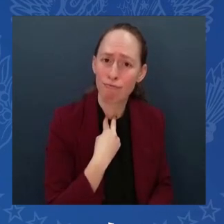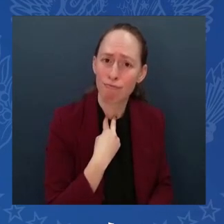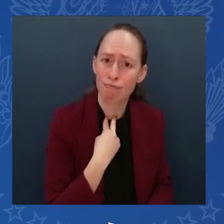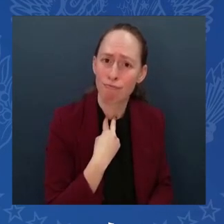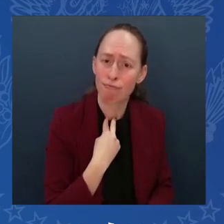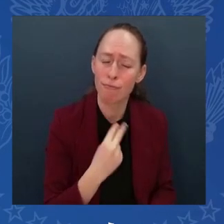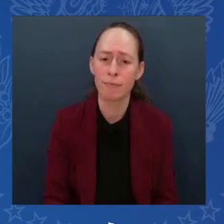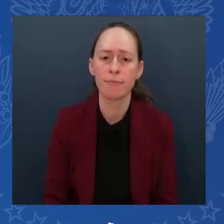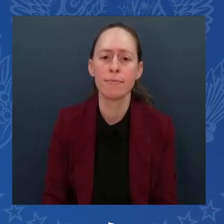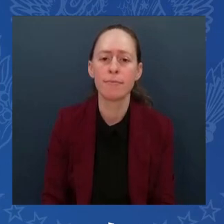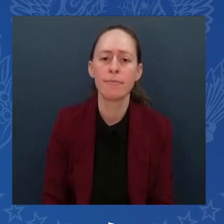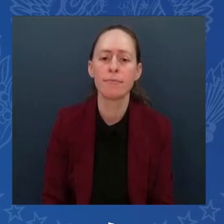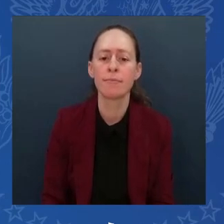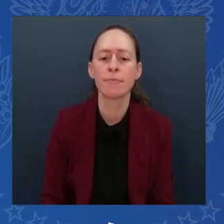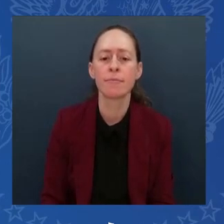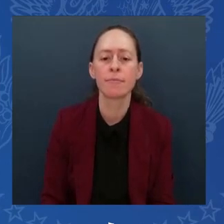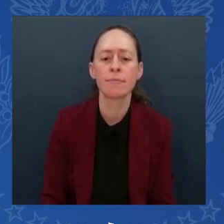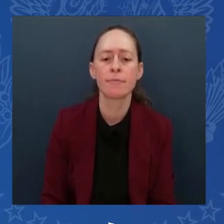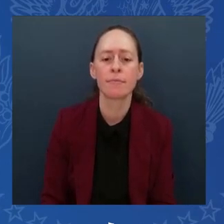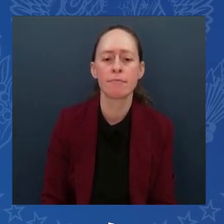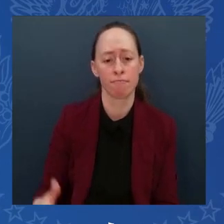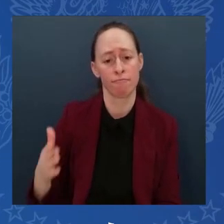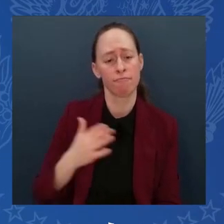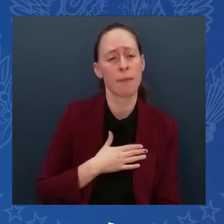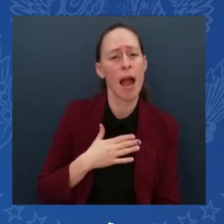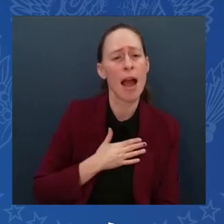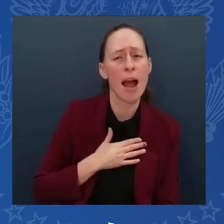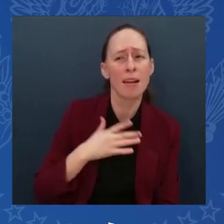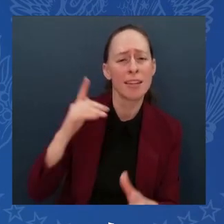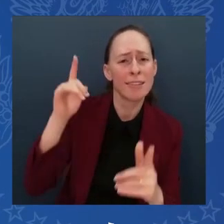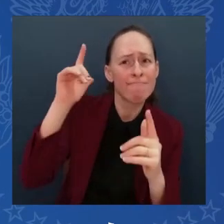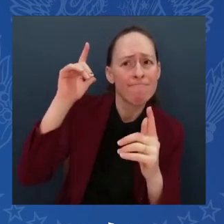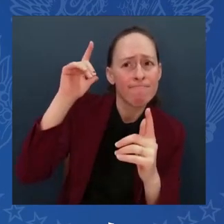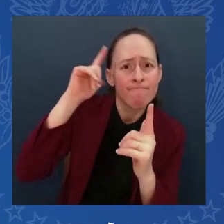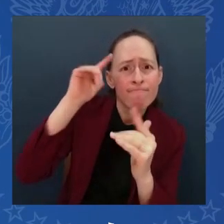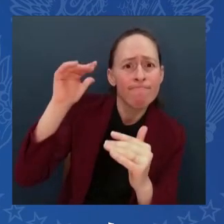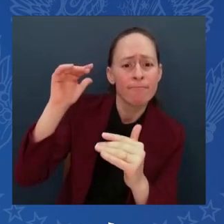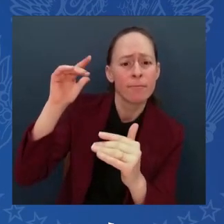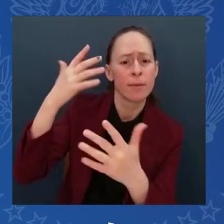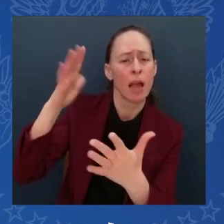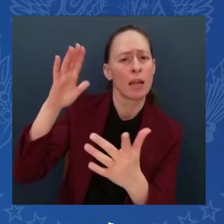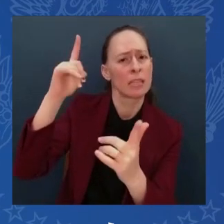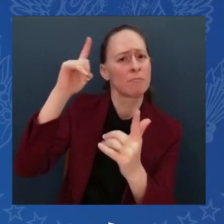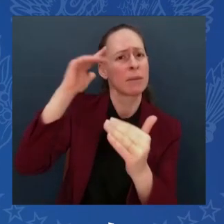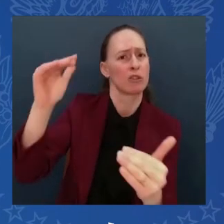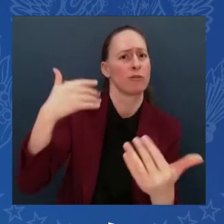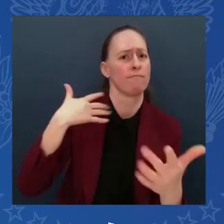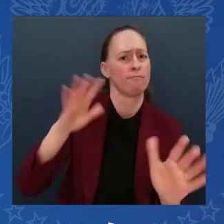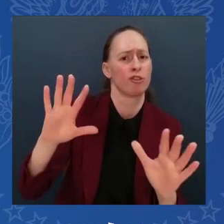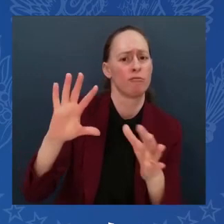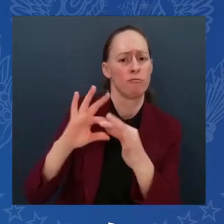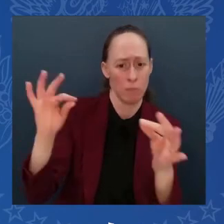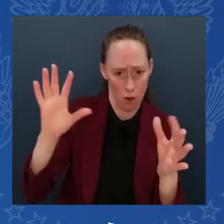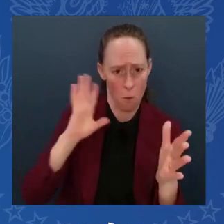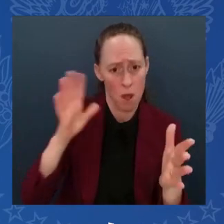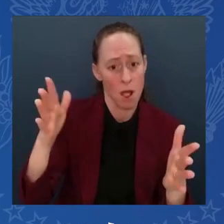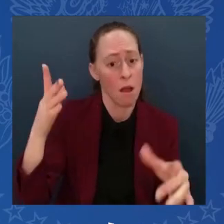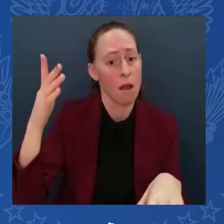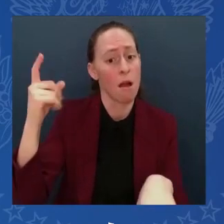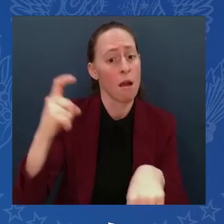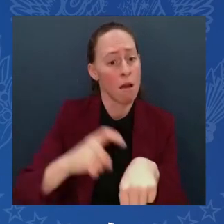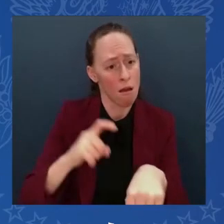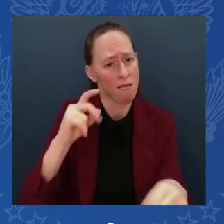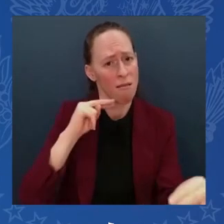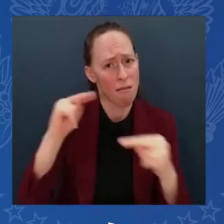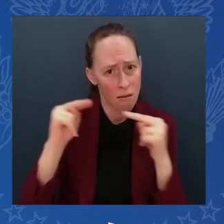my hope and expectation is that we'll get this hostage deal, we'll bring the Americans home, and the deal is being negotiated now,